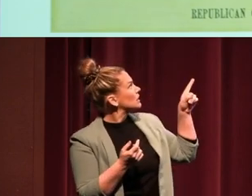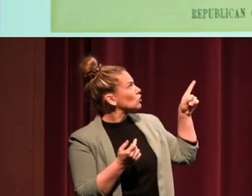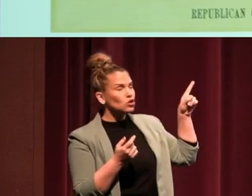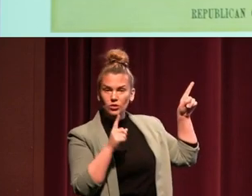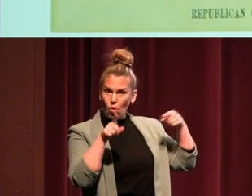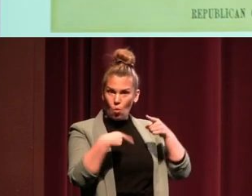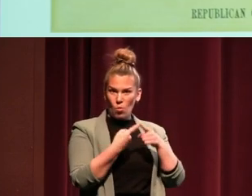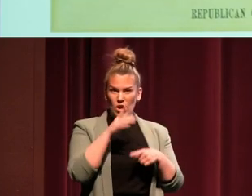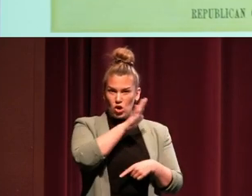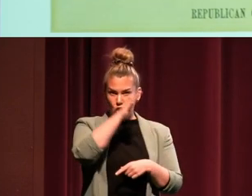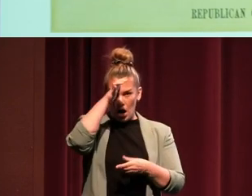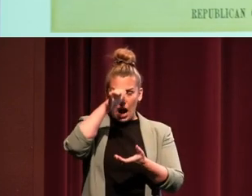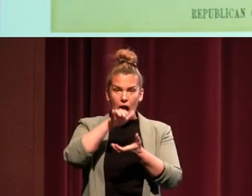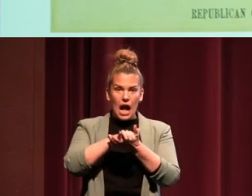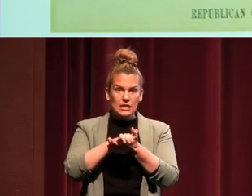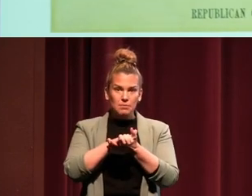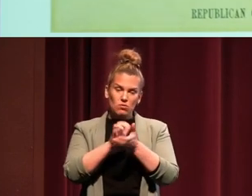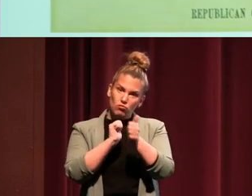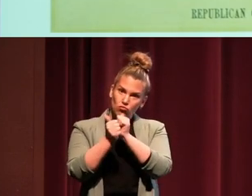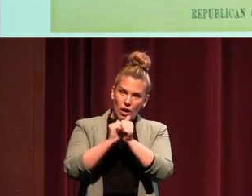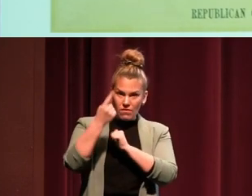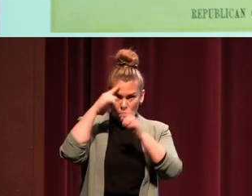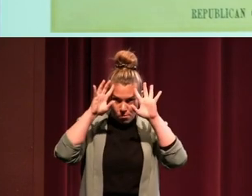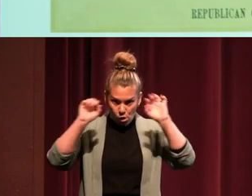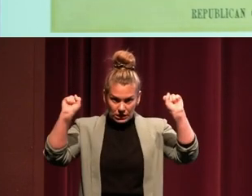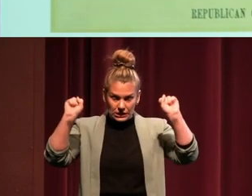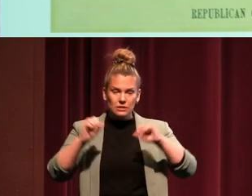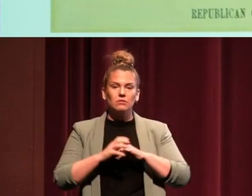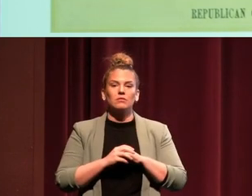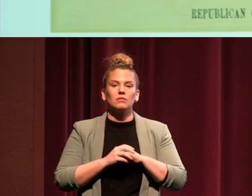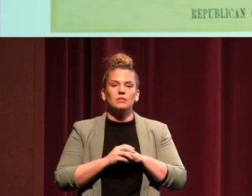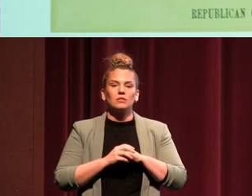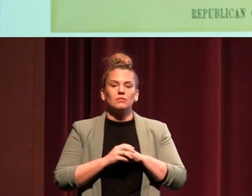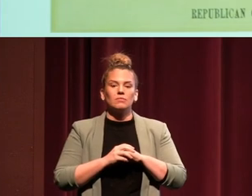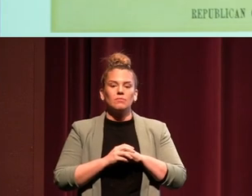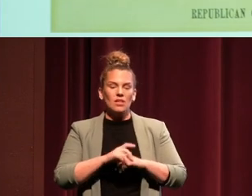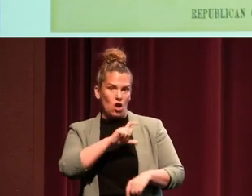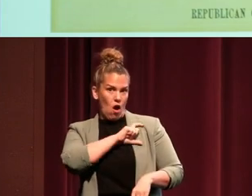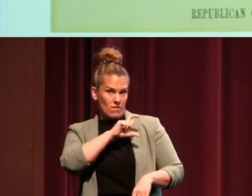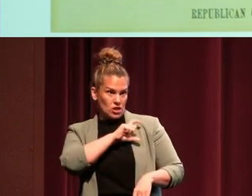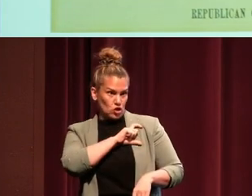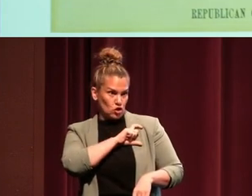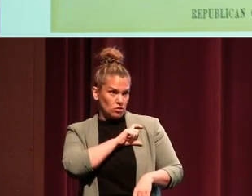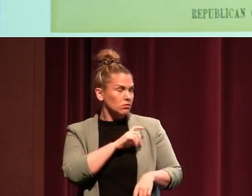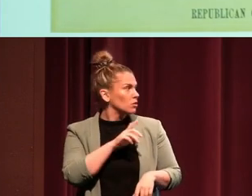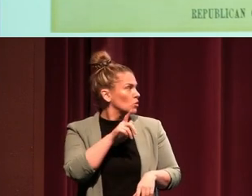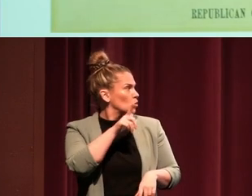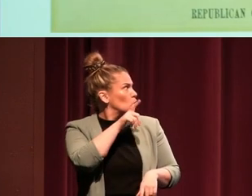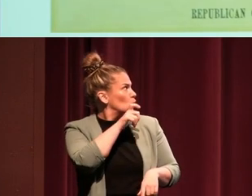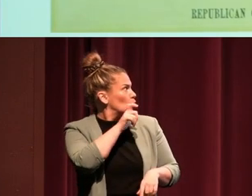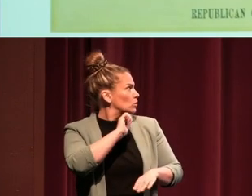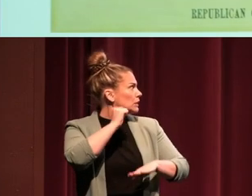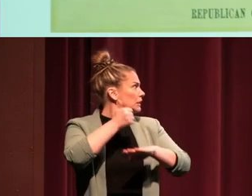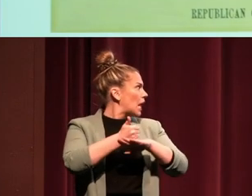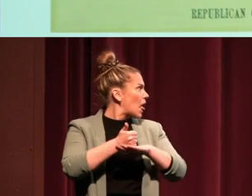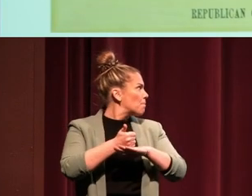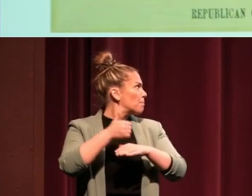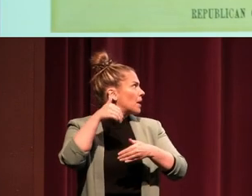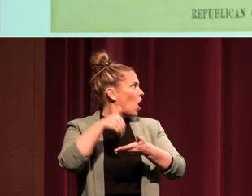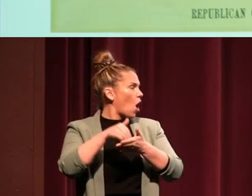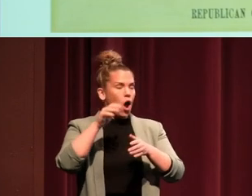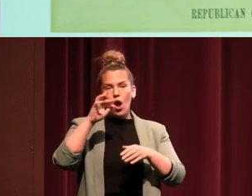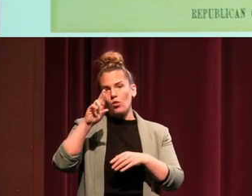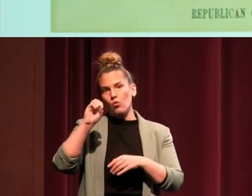her husband was running for president. An officer who had planted upon the highest peak of the Rocky Mountains, the stars and stripes had